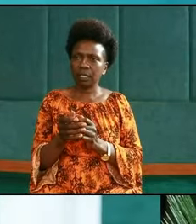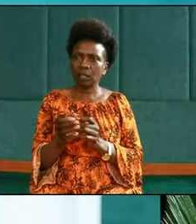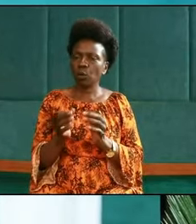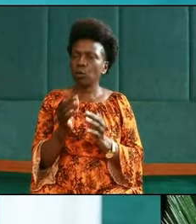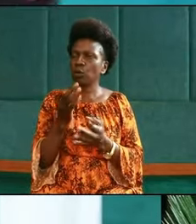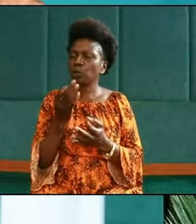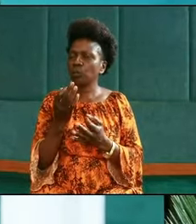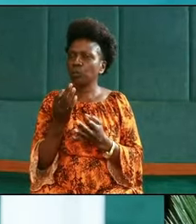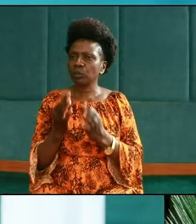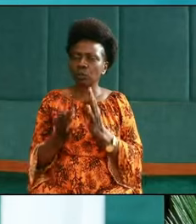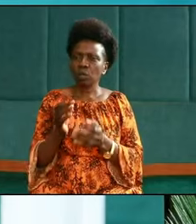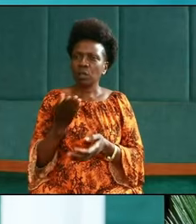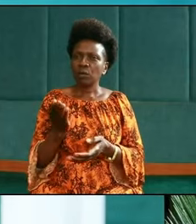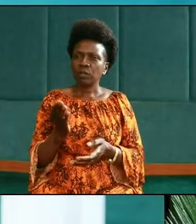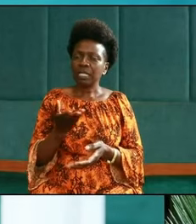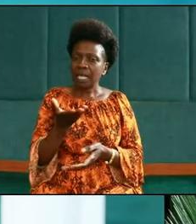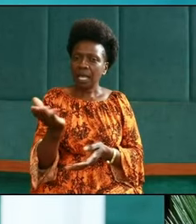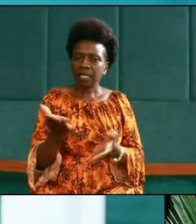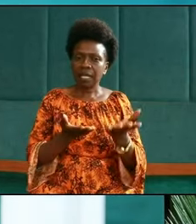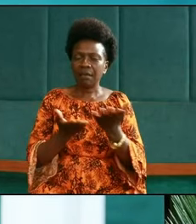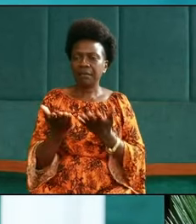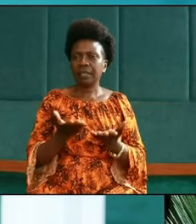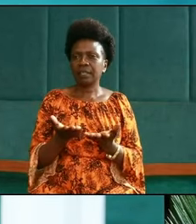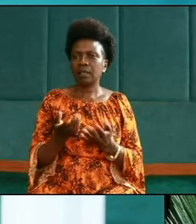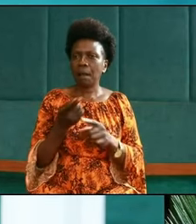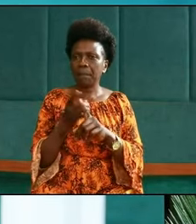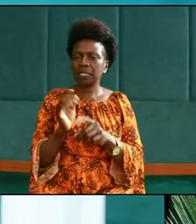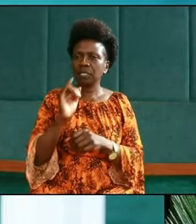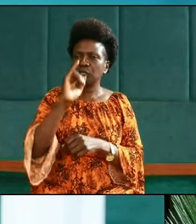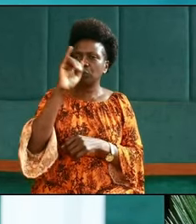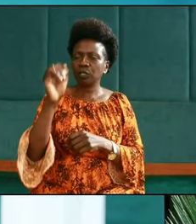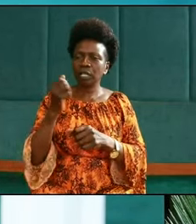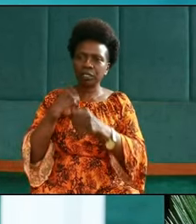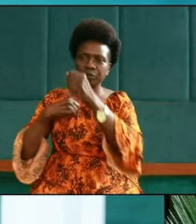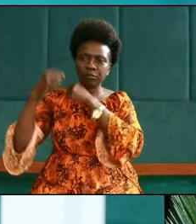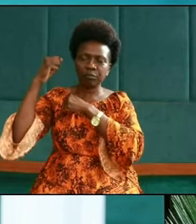Although he was there serving, but Judas